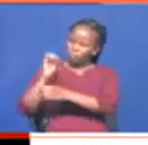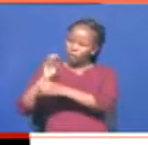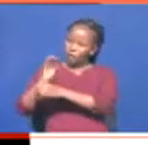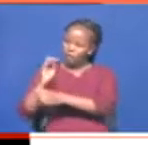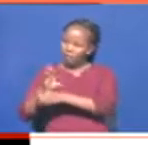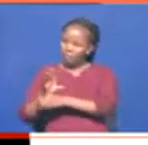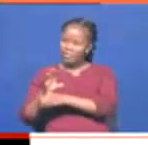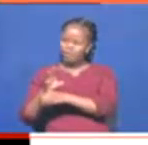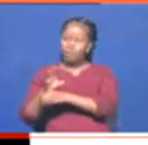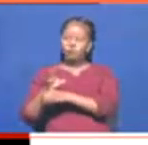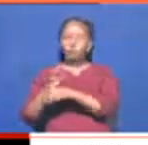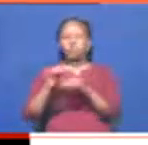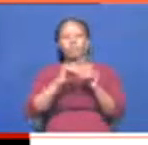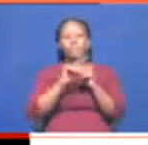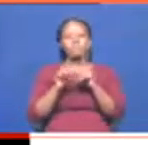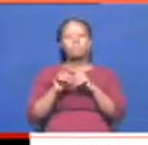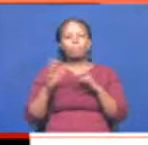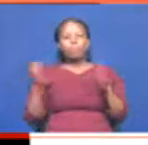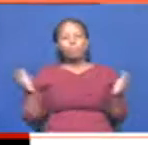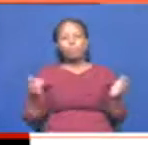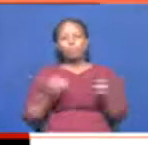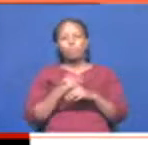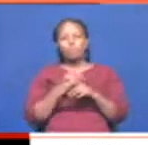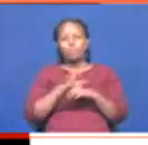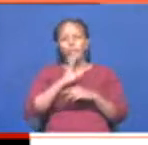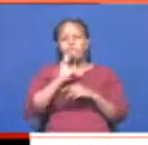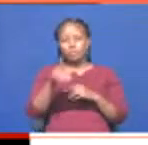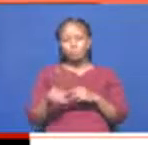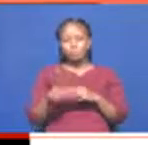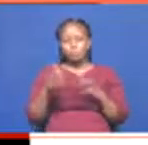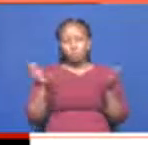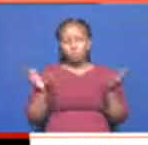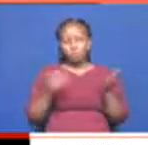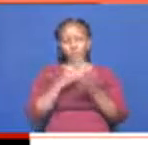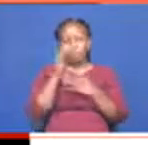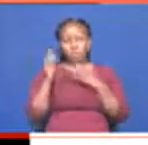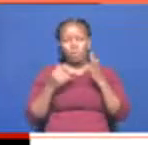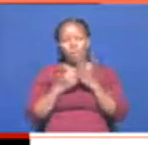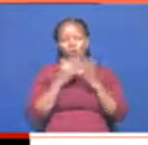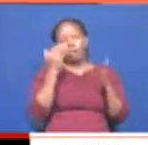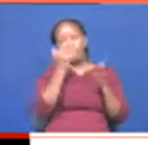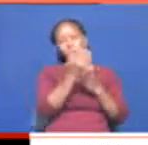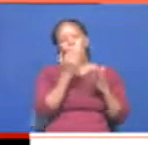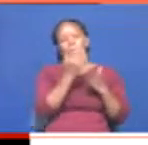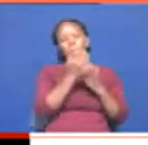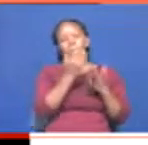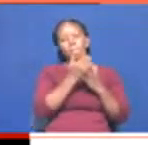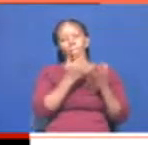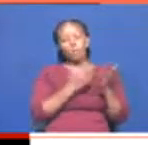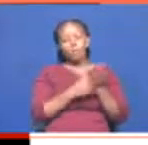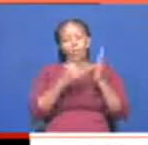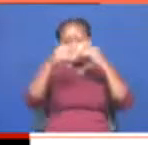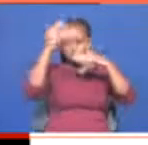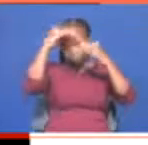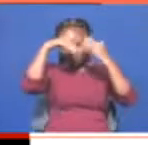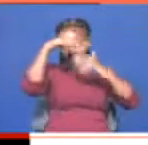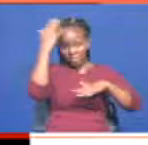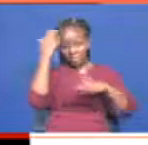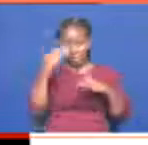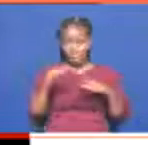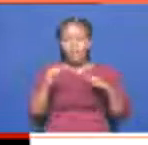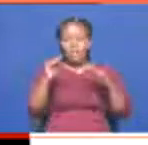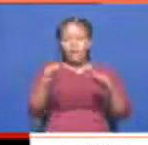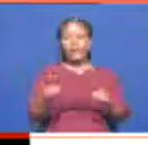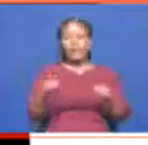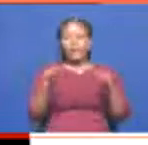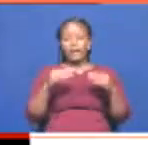also ensure that those programs at the university are acceptable, not only